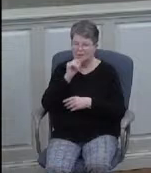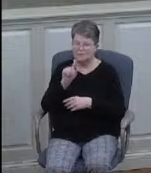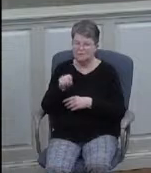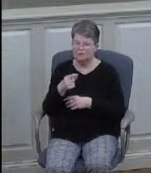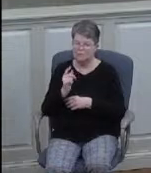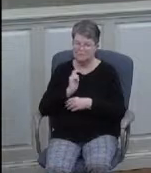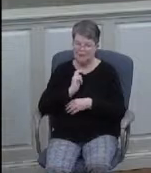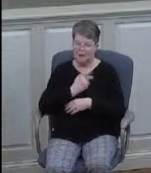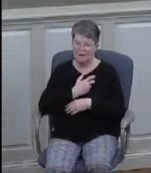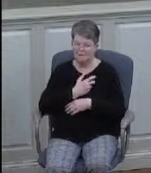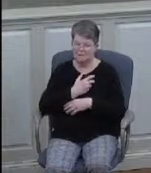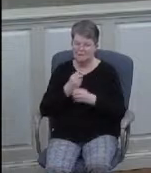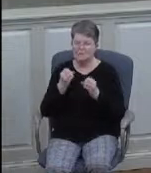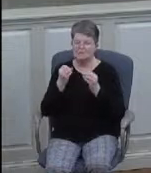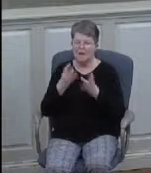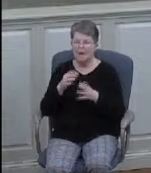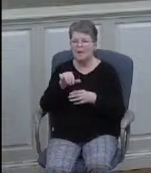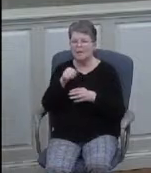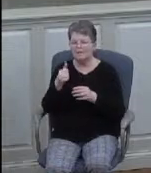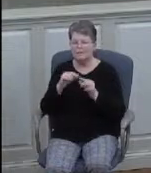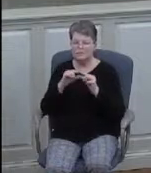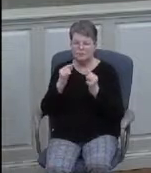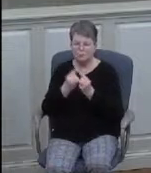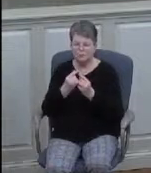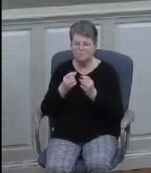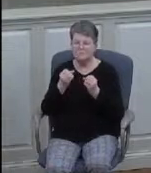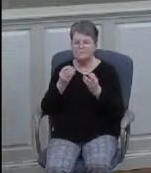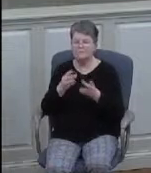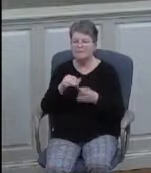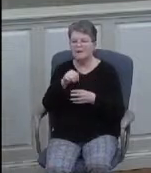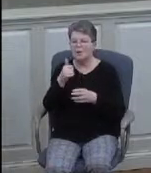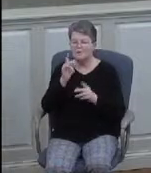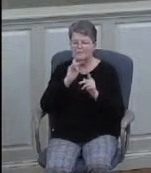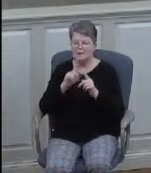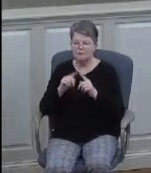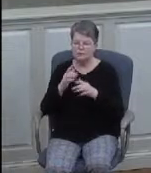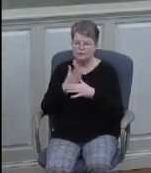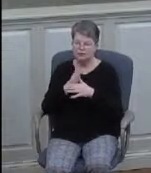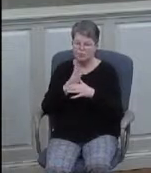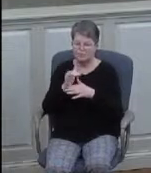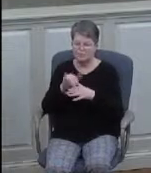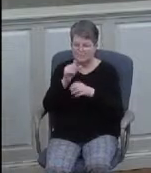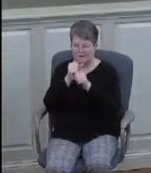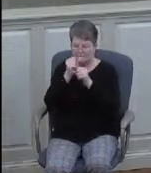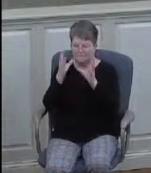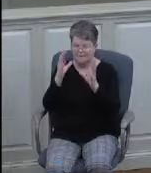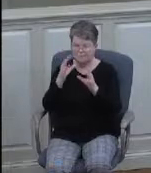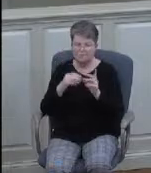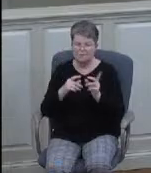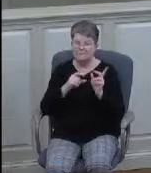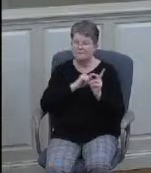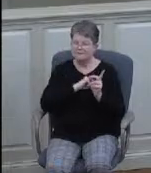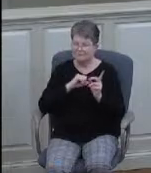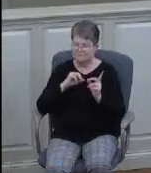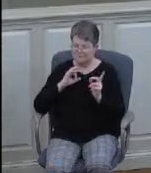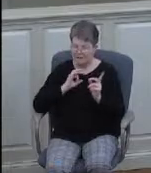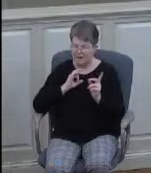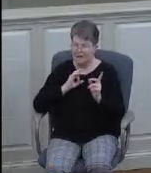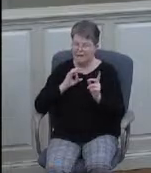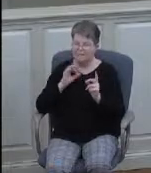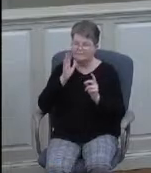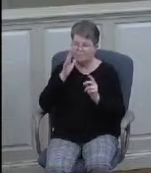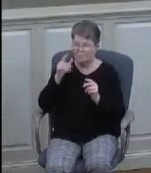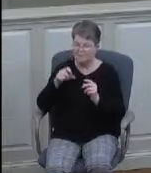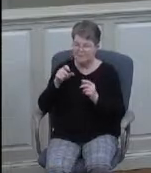us? It's a lot of other groups, a lot of other people to share a vision. Staff will need